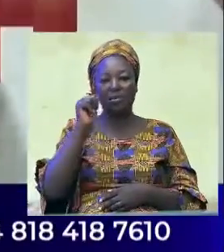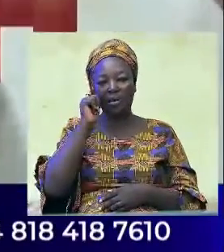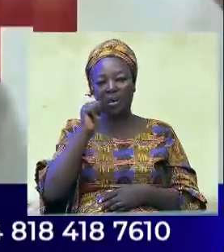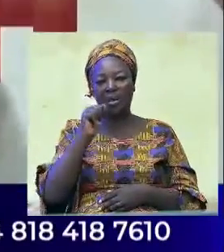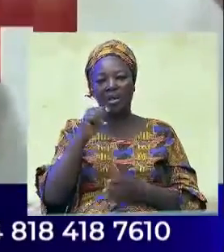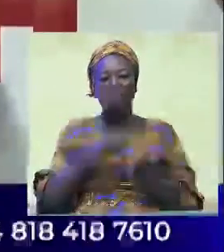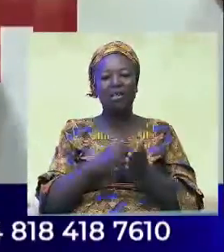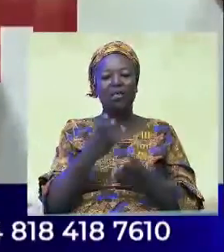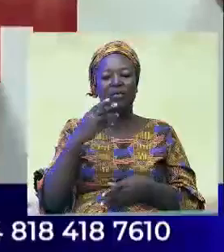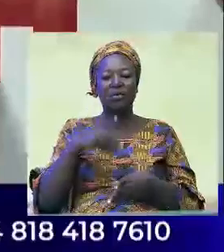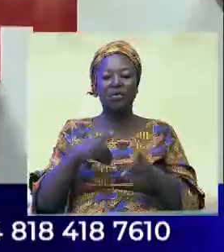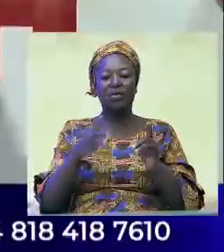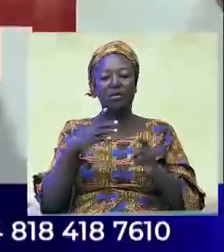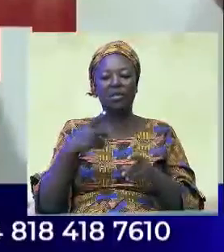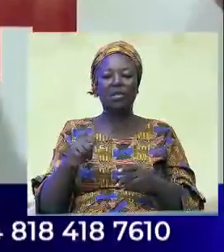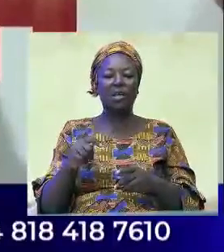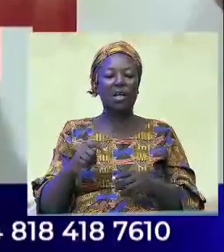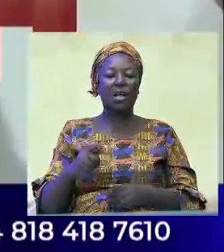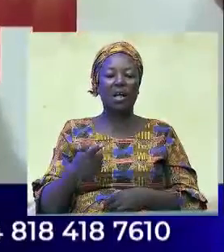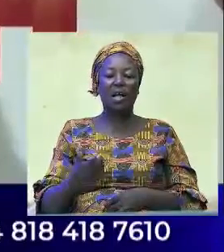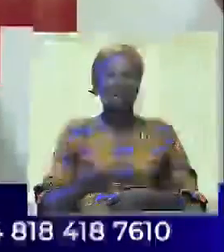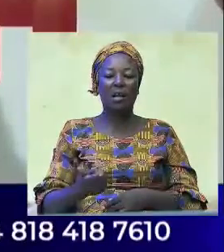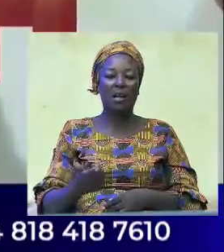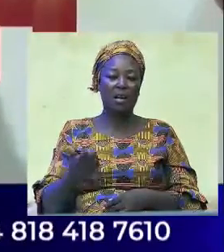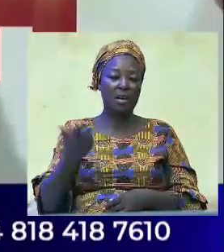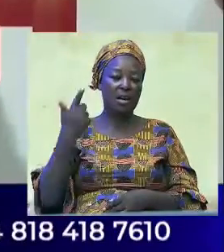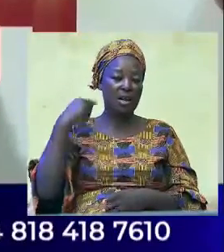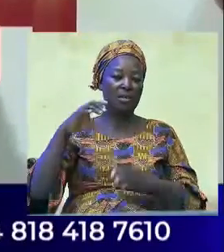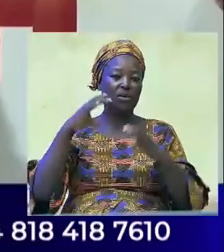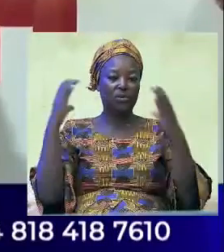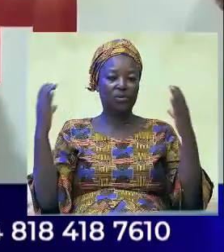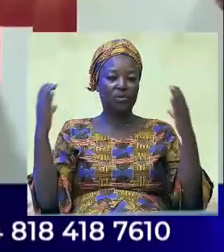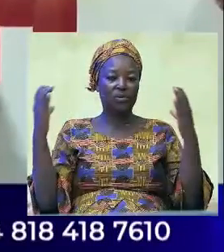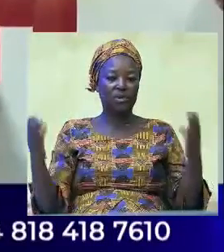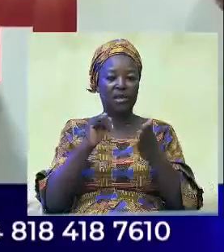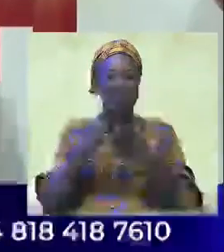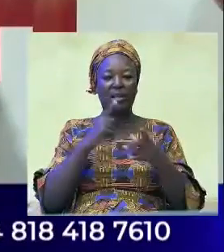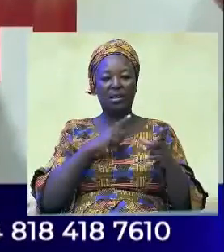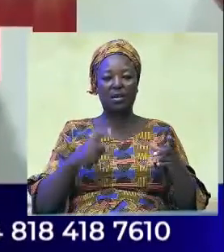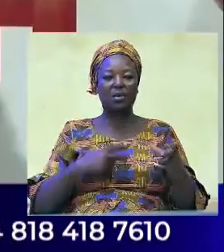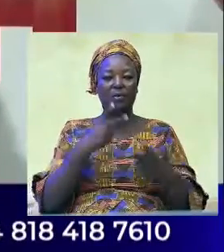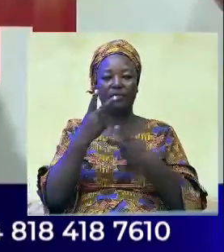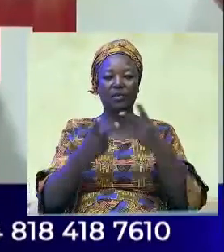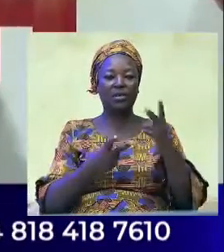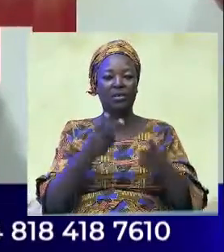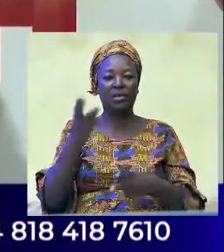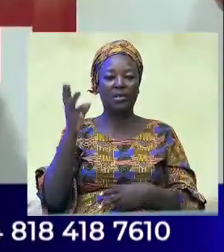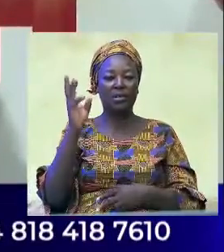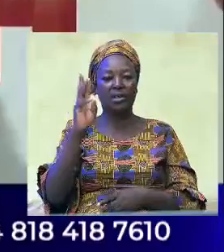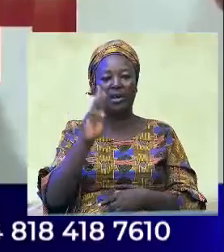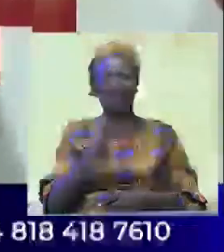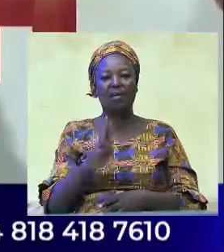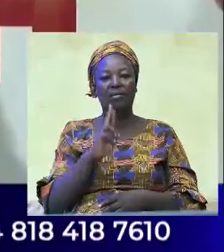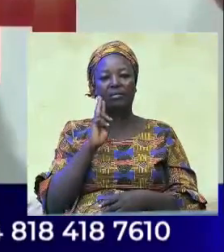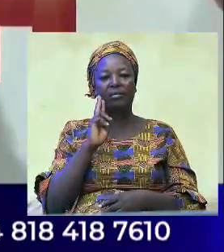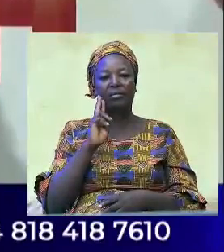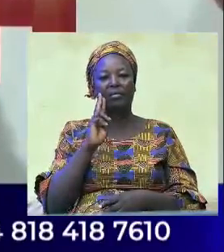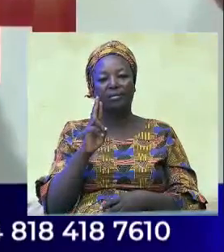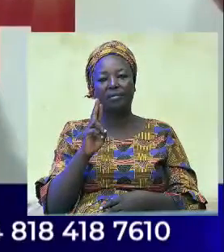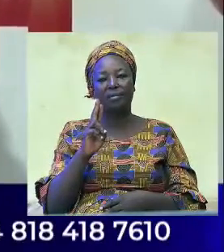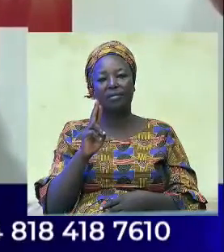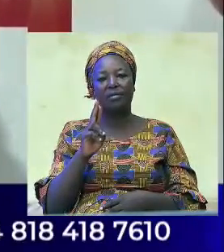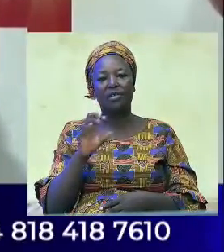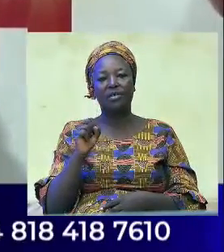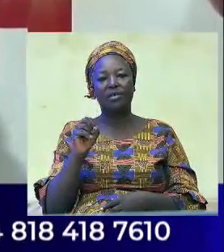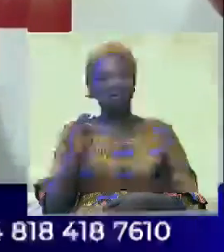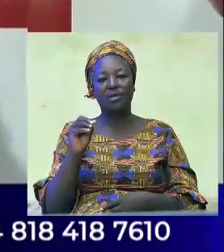here. It was during the last crusade, Signs and Wonders for the Needy, that the Lord Almighty visited